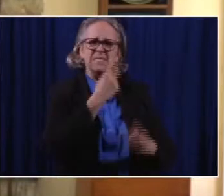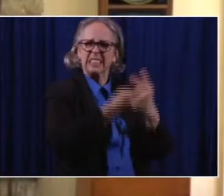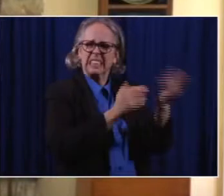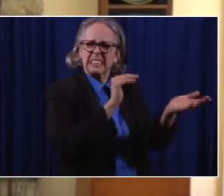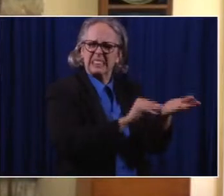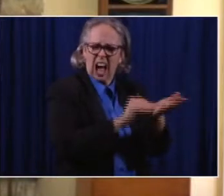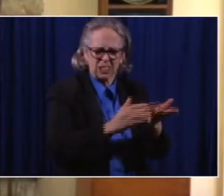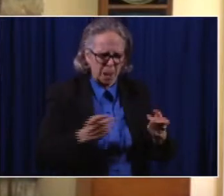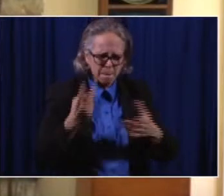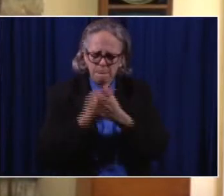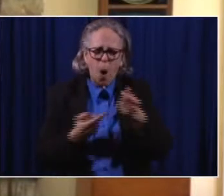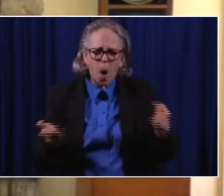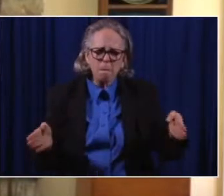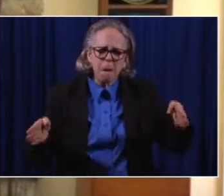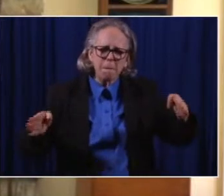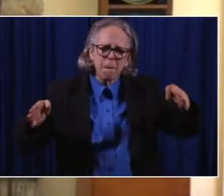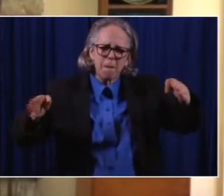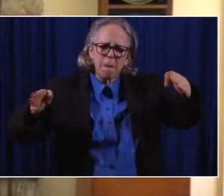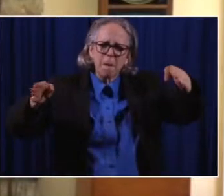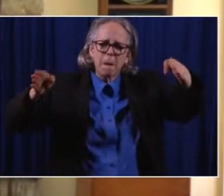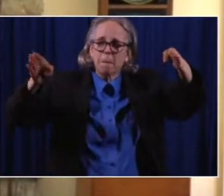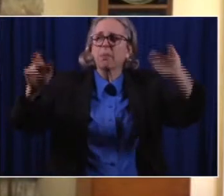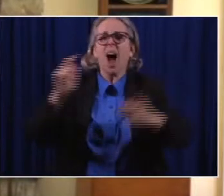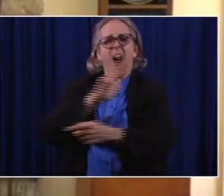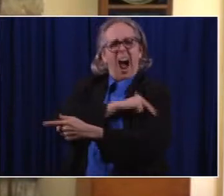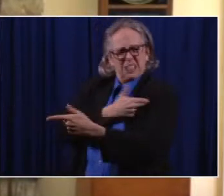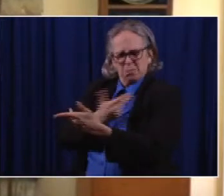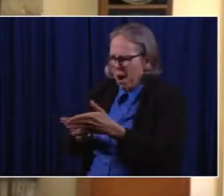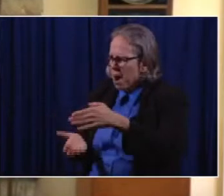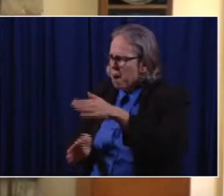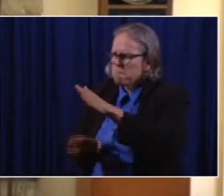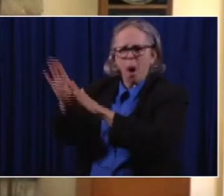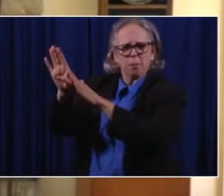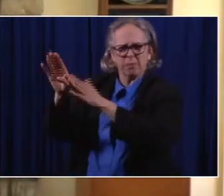residents with COVID.